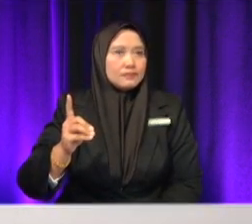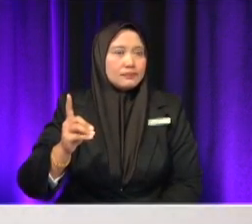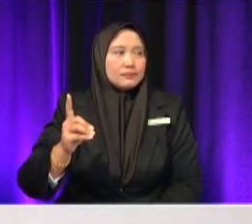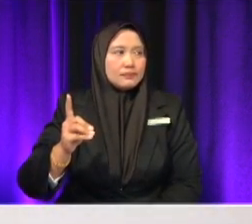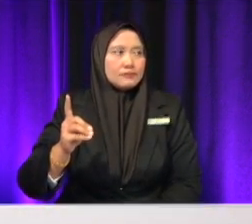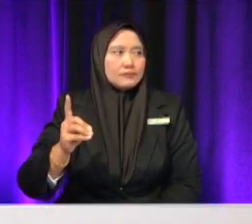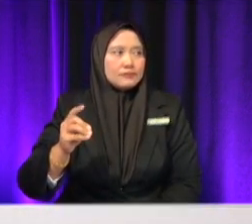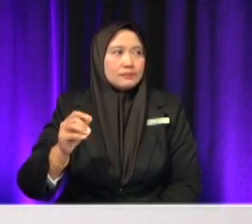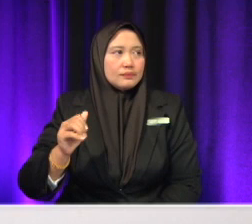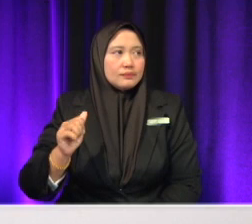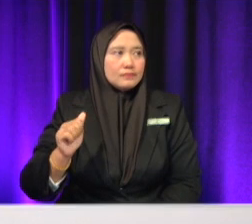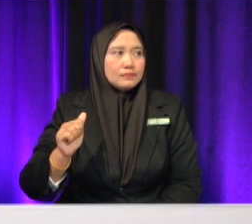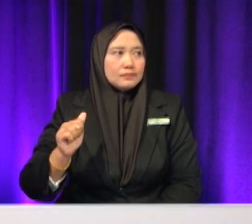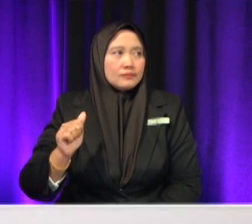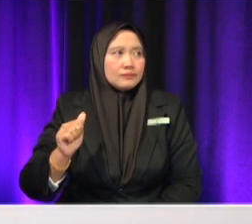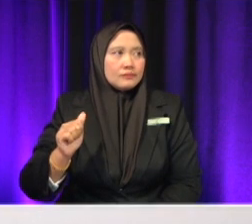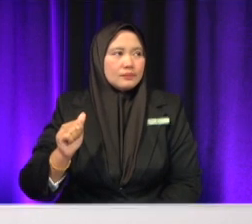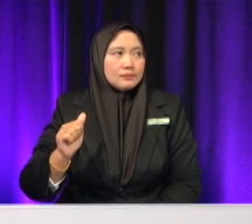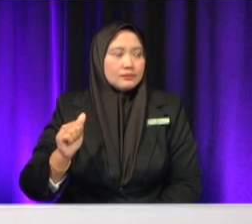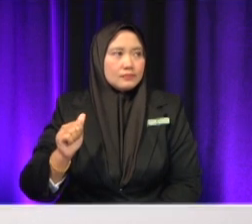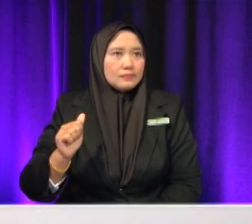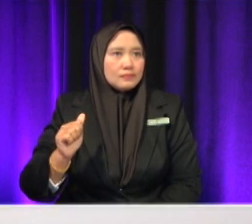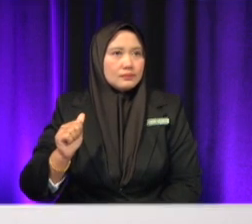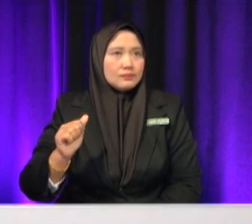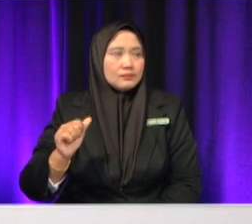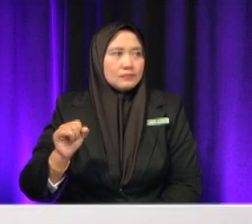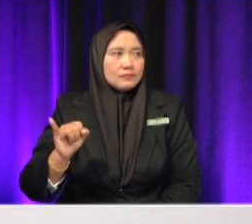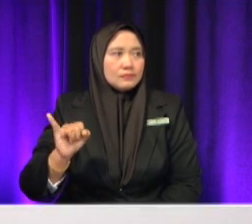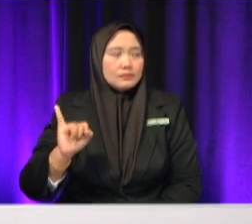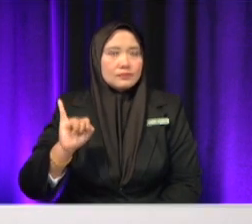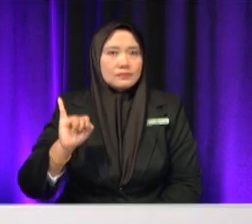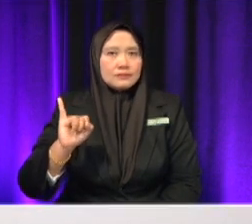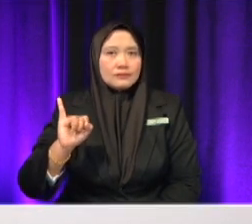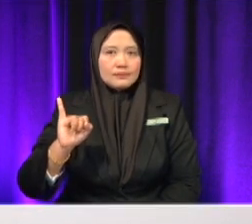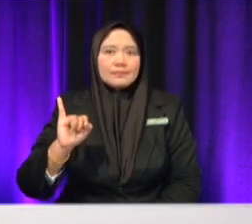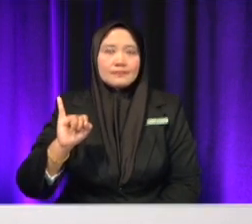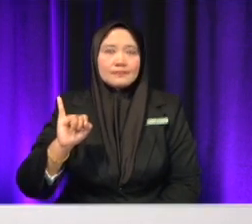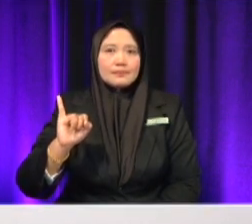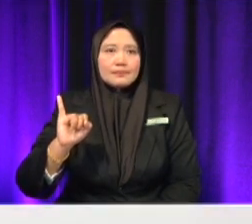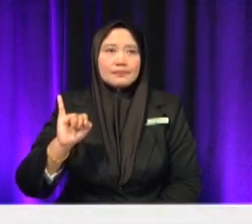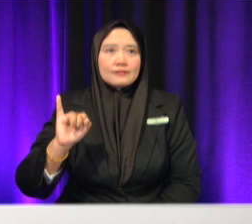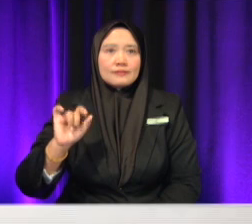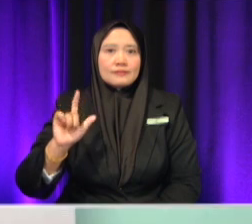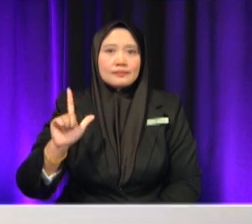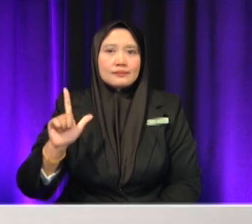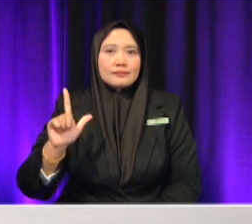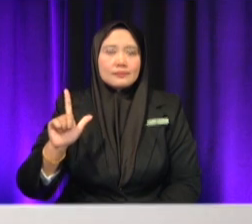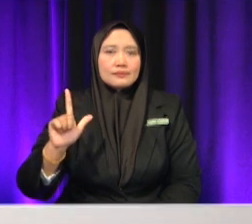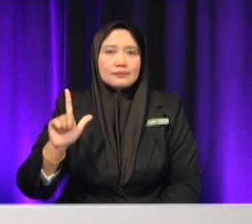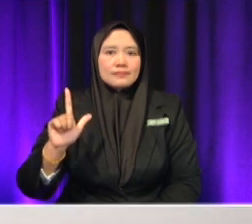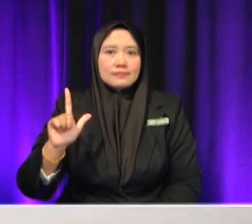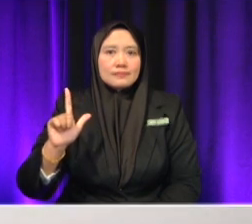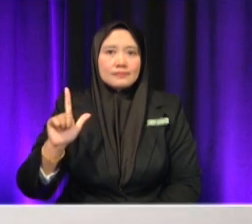A. Then A. And then I. Then I. And then L. Then